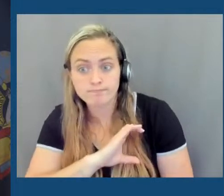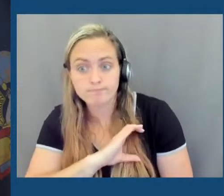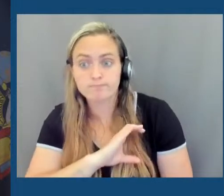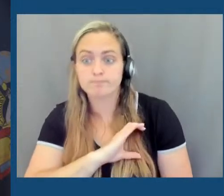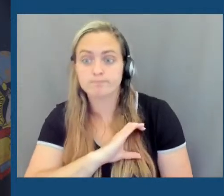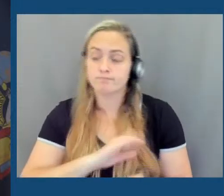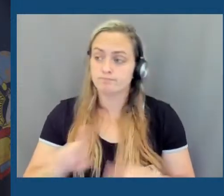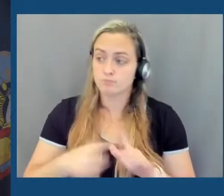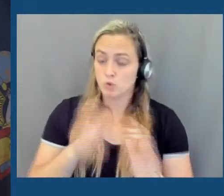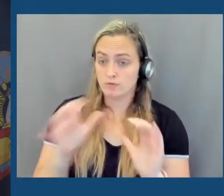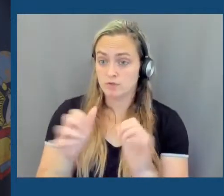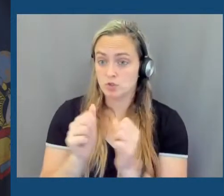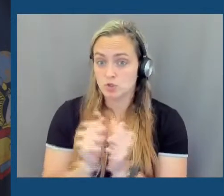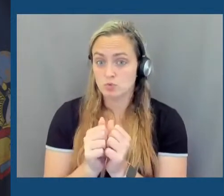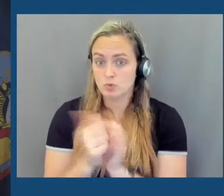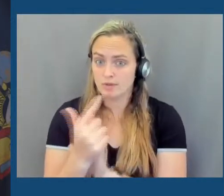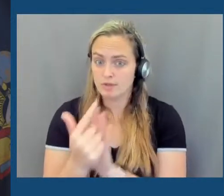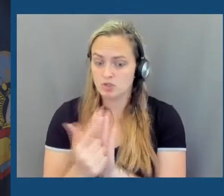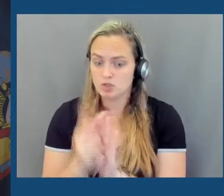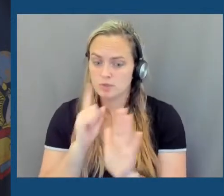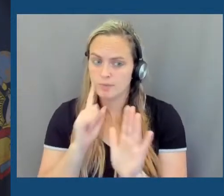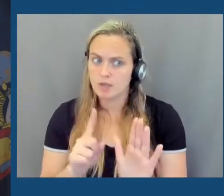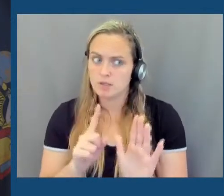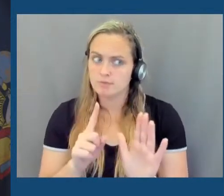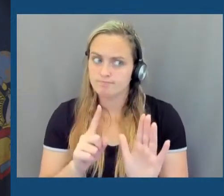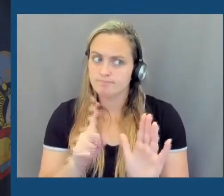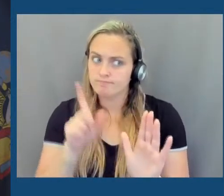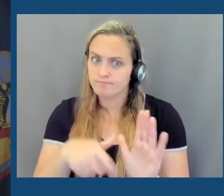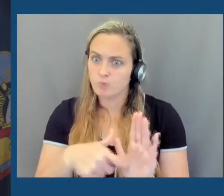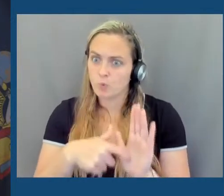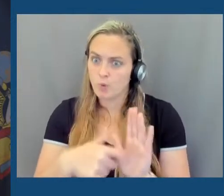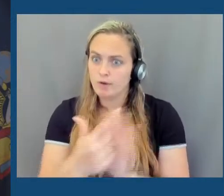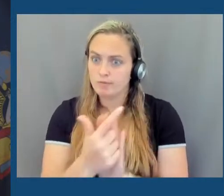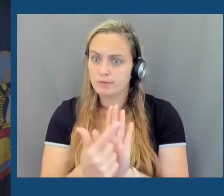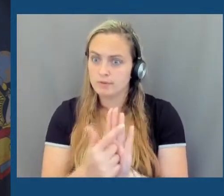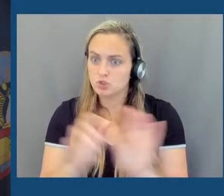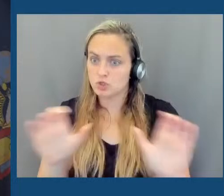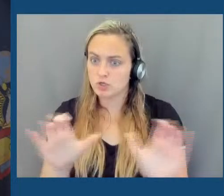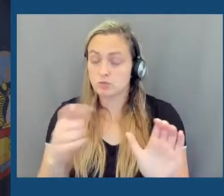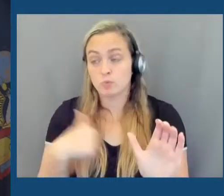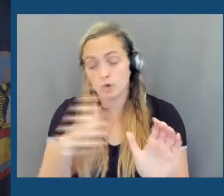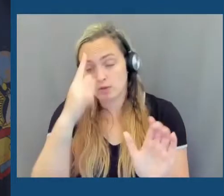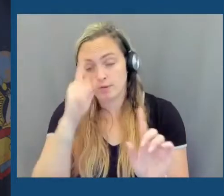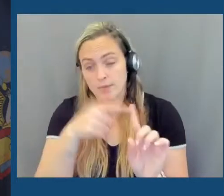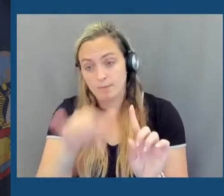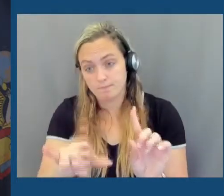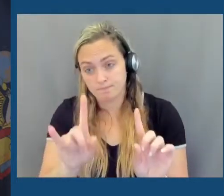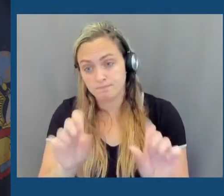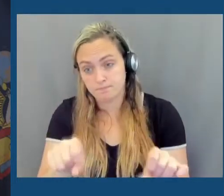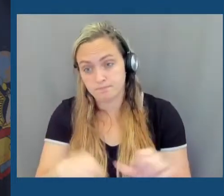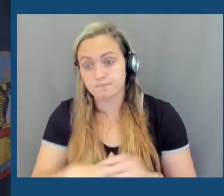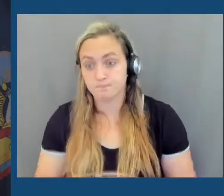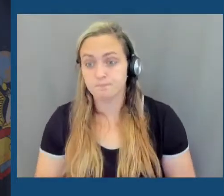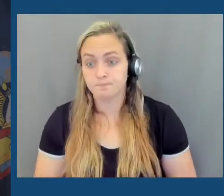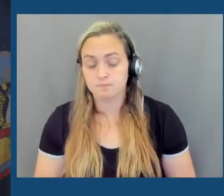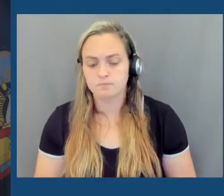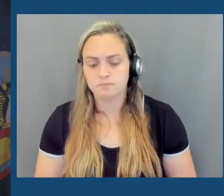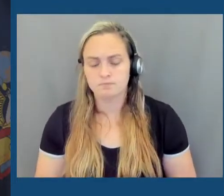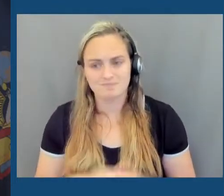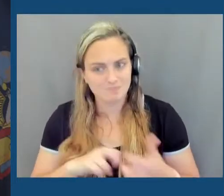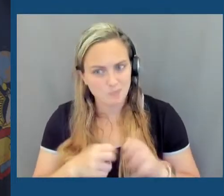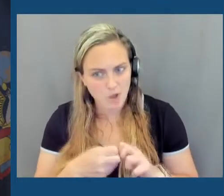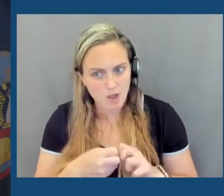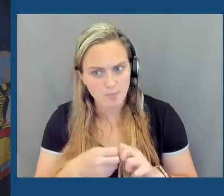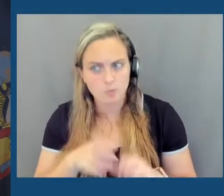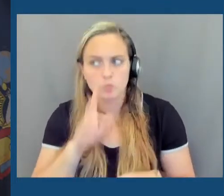with the legislature since this takes legislative action, which we're considering. There's obviously a problem here. This will be dealt